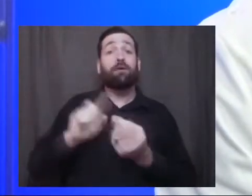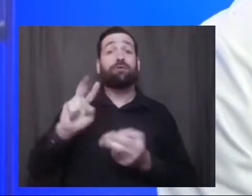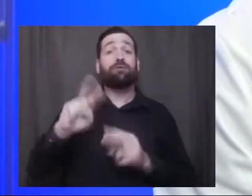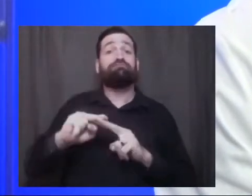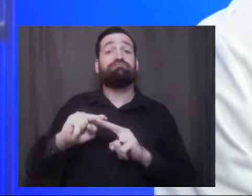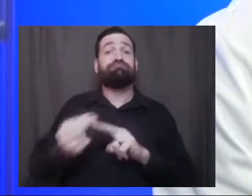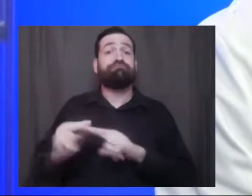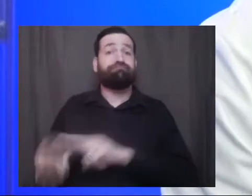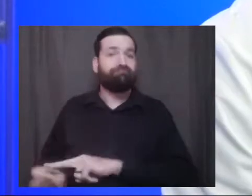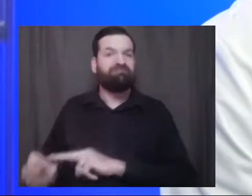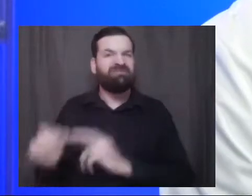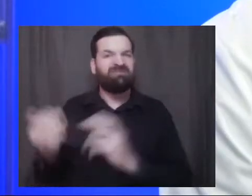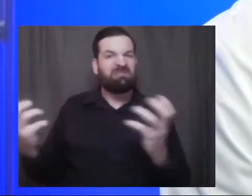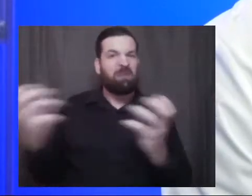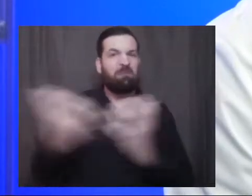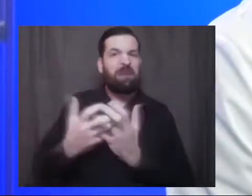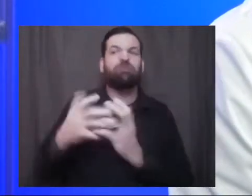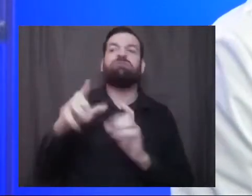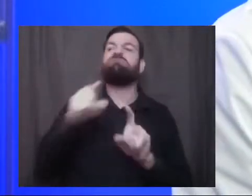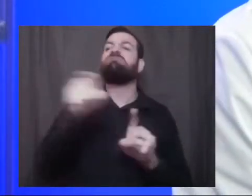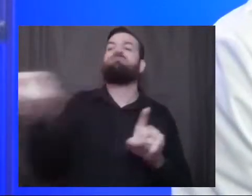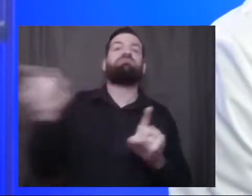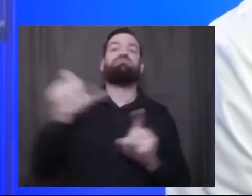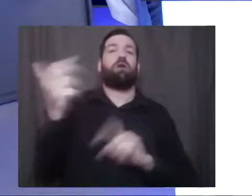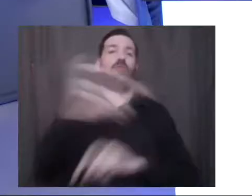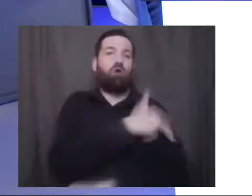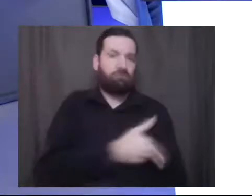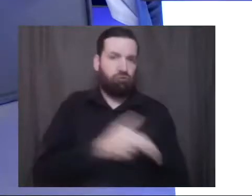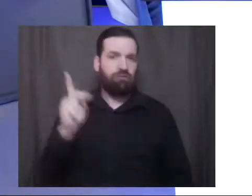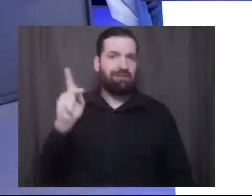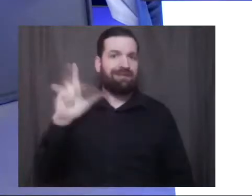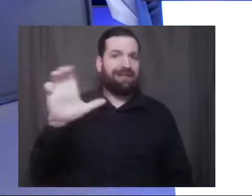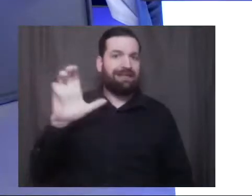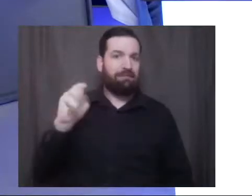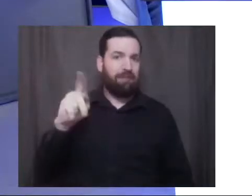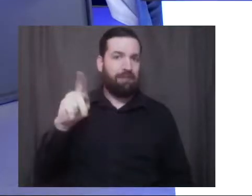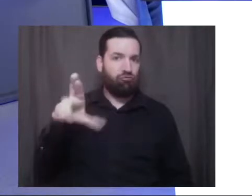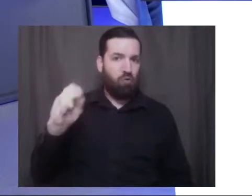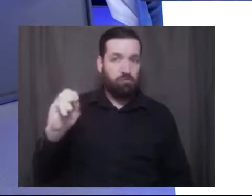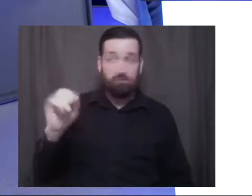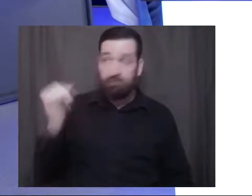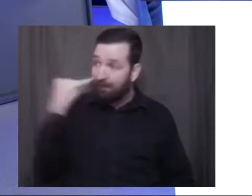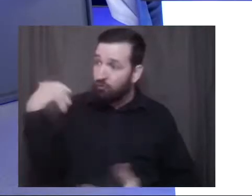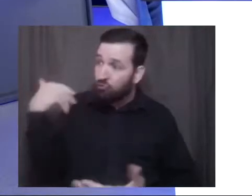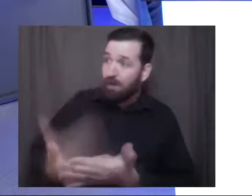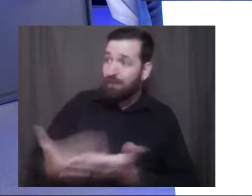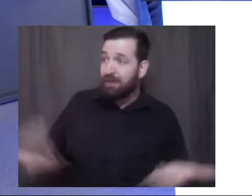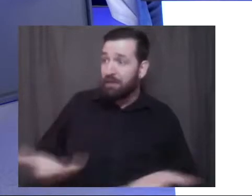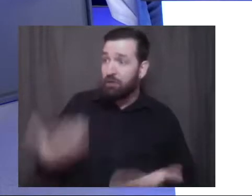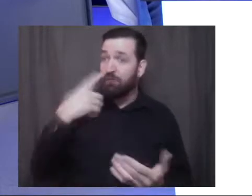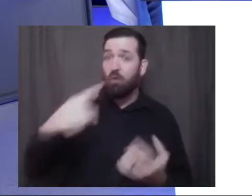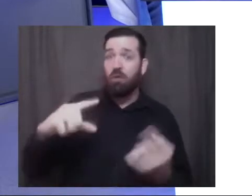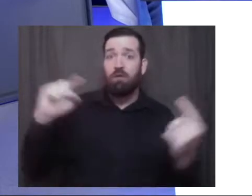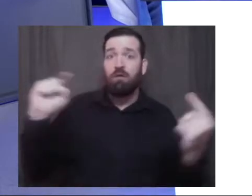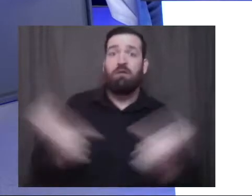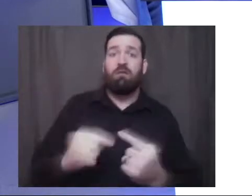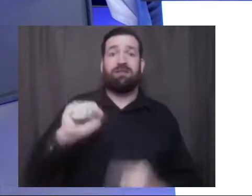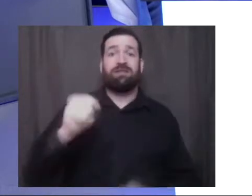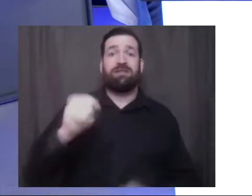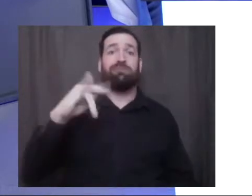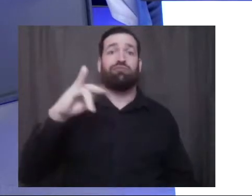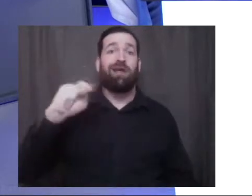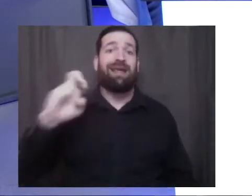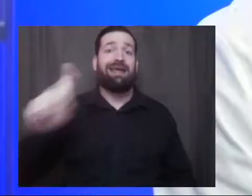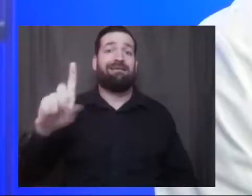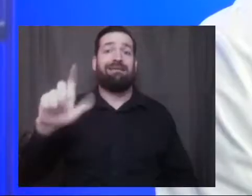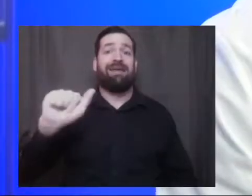with what we've seen in other hospitals around the metro area as well. So if you're here for a sprained ankle, they're not going to test you for COVID unless you're actively exhibiting symptoms. Right, which